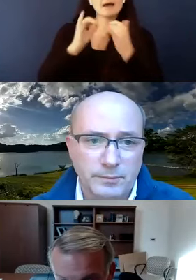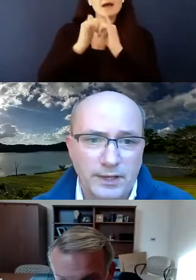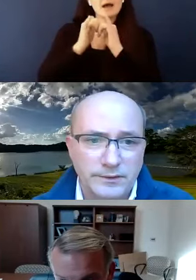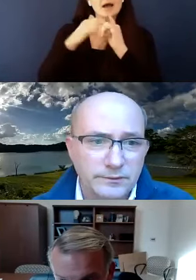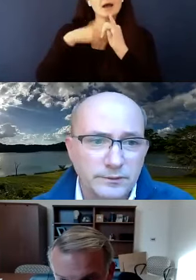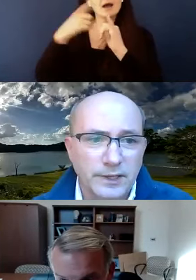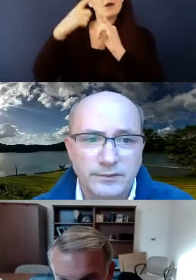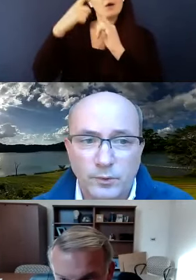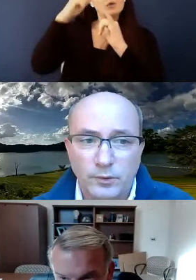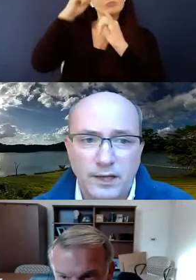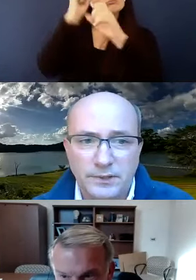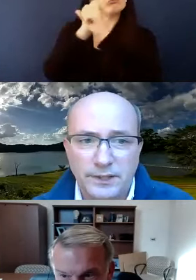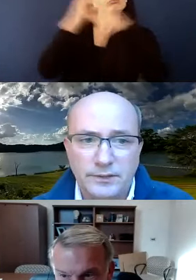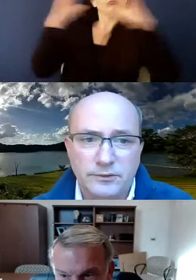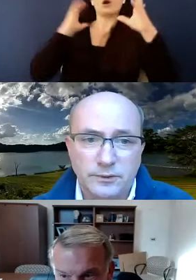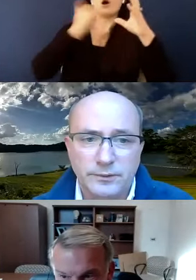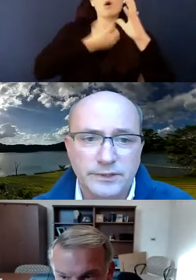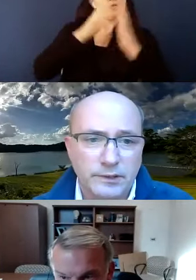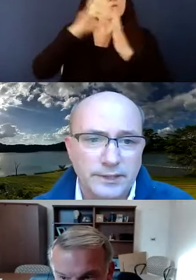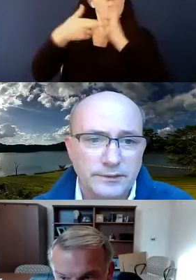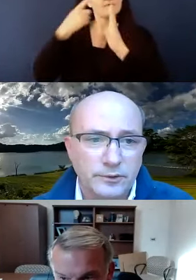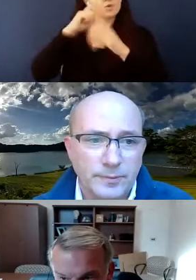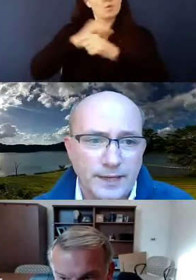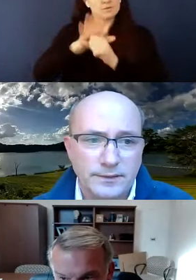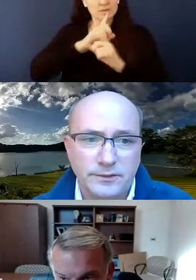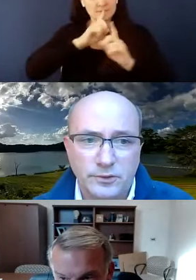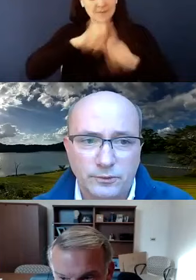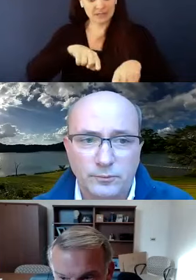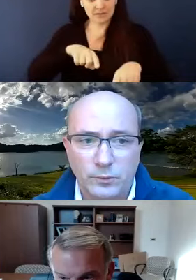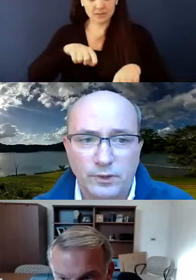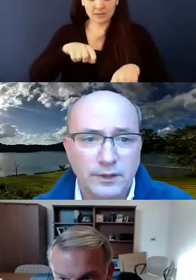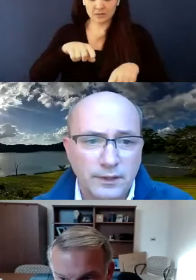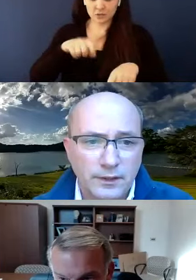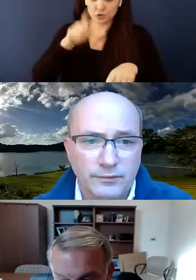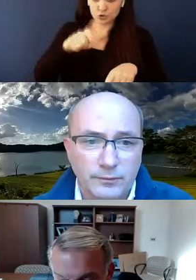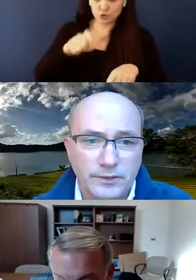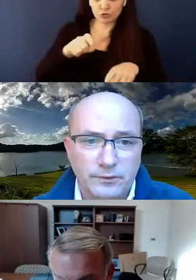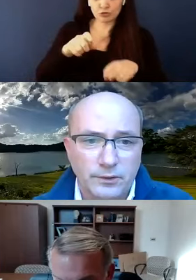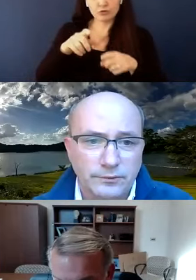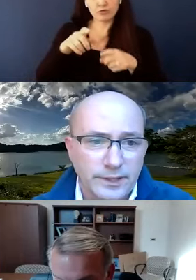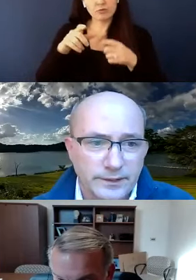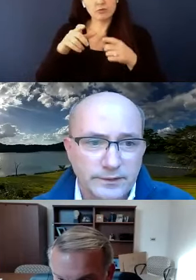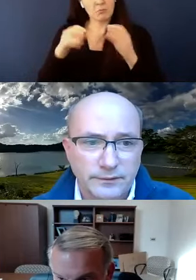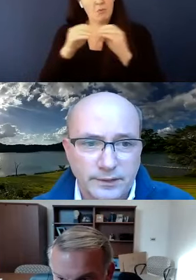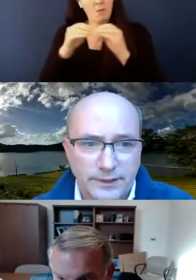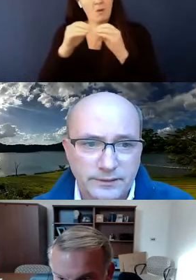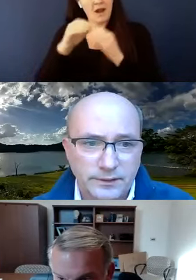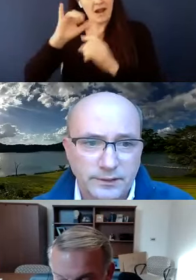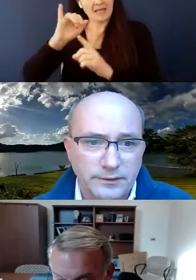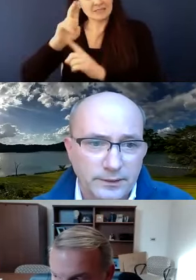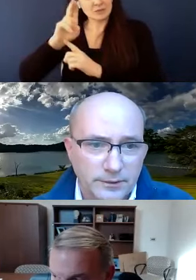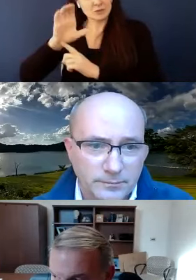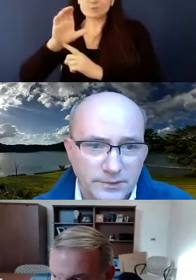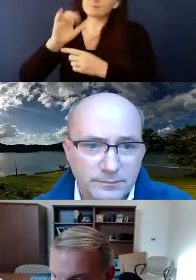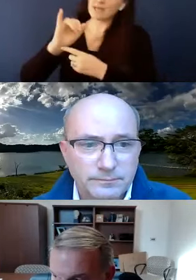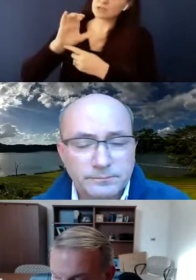COVID response? Do we have a moral obligation to increase our ICU capacity to shoulder more of the regional COVID cases, given our excellent